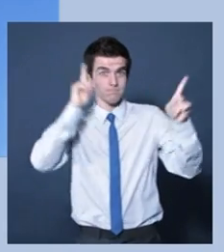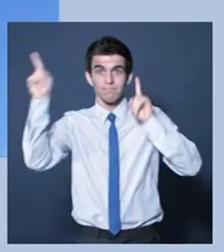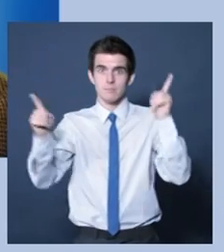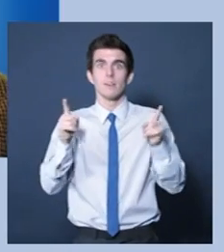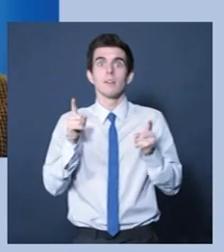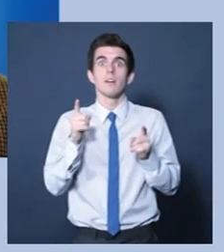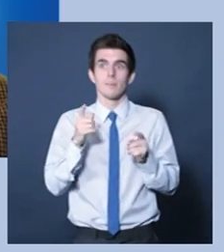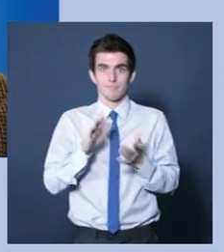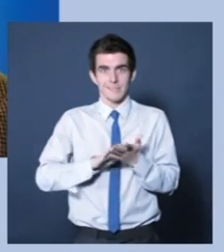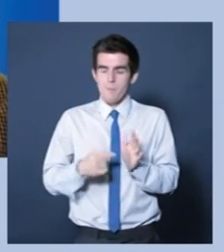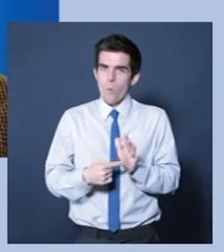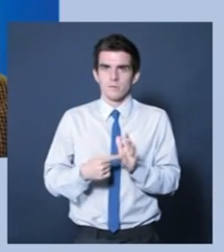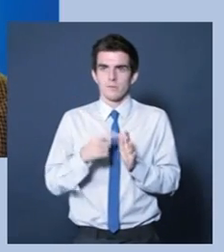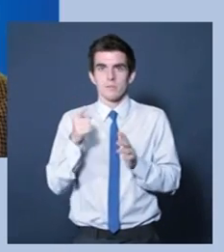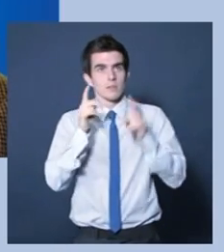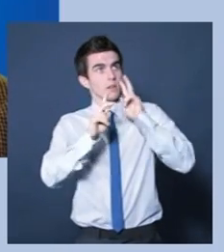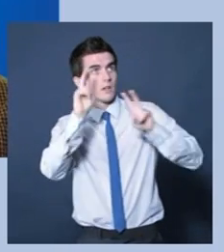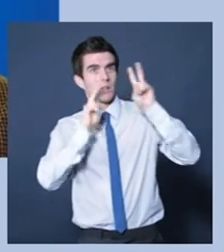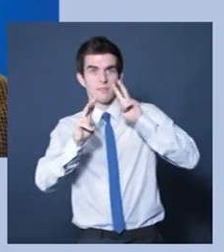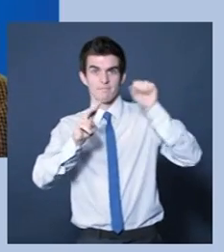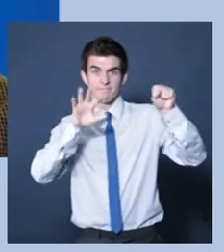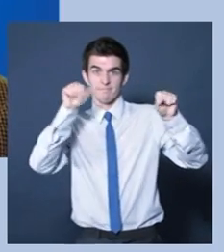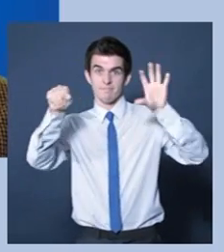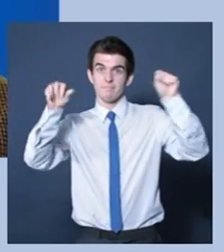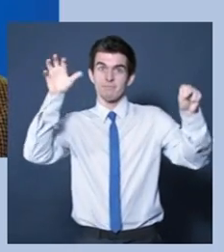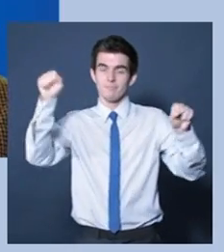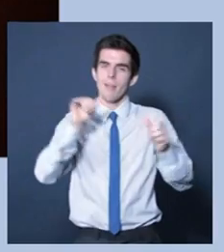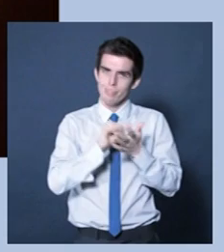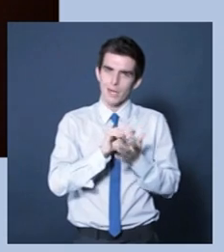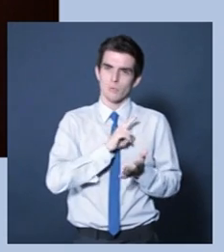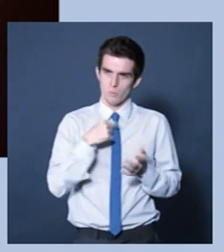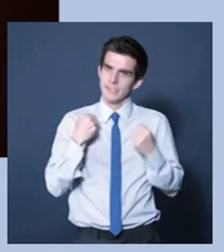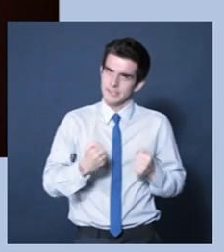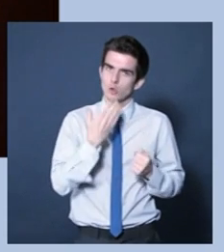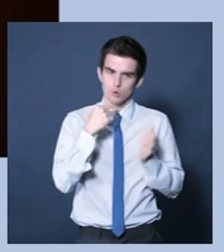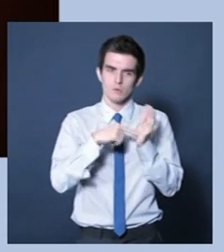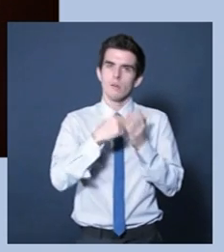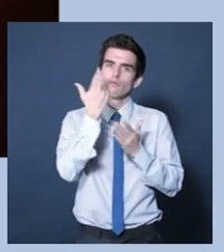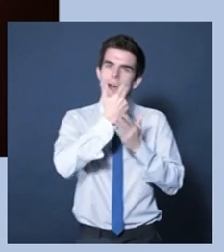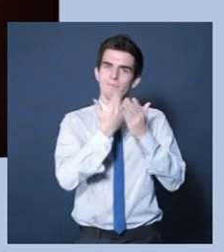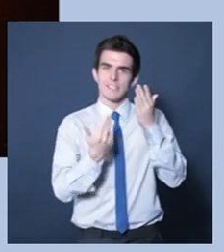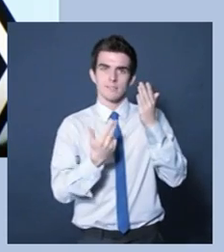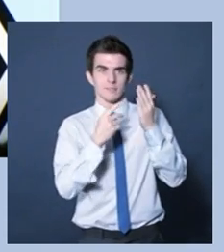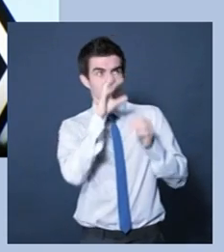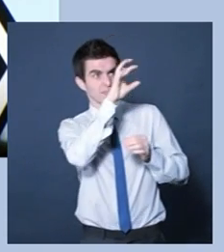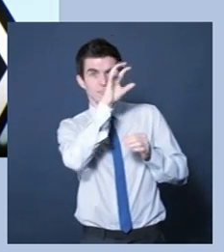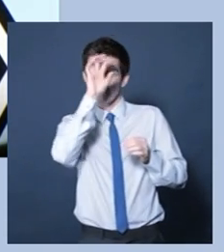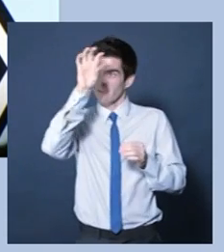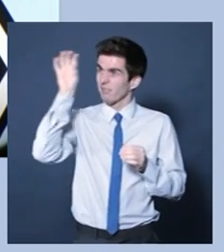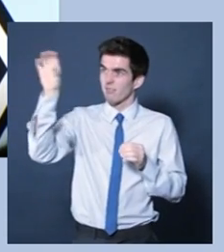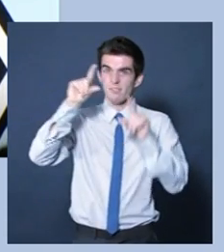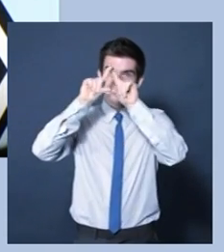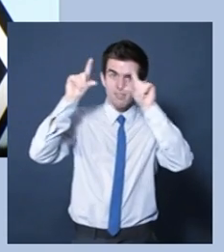So when people come to different nations, different countries, different businesses, it's important for them to recognise